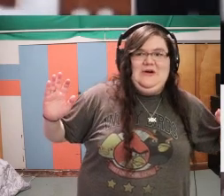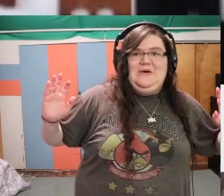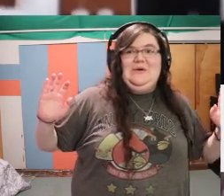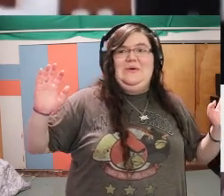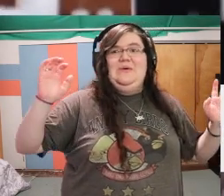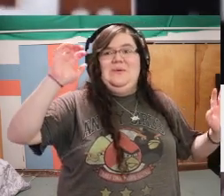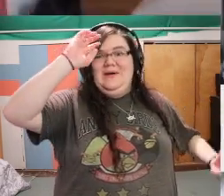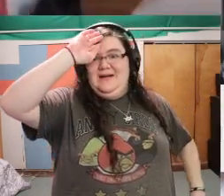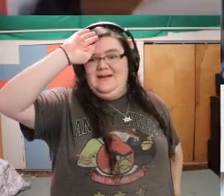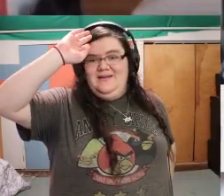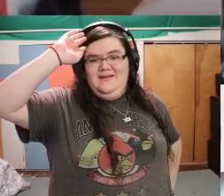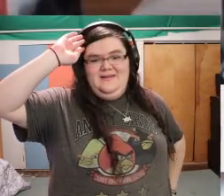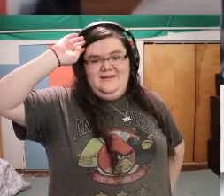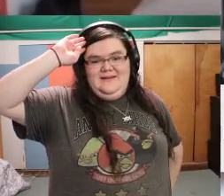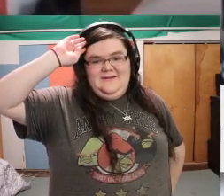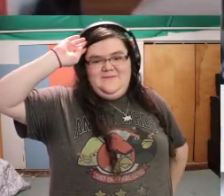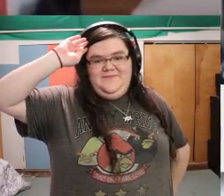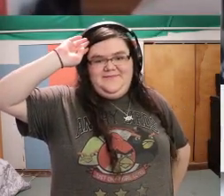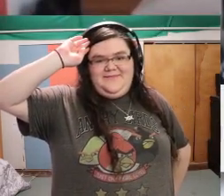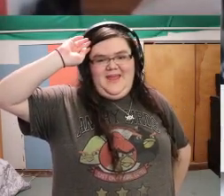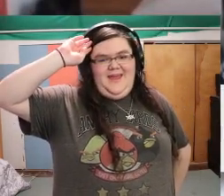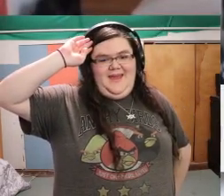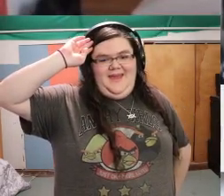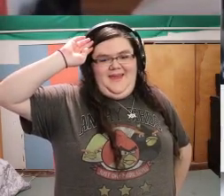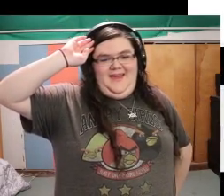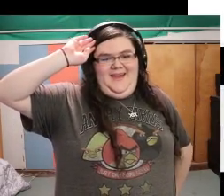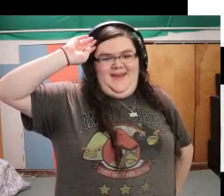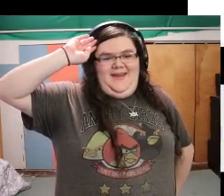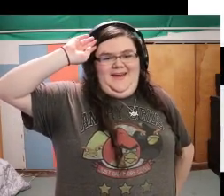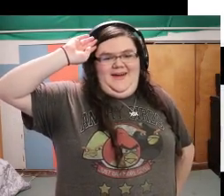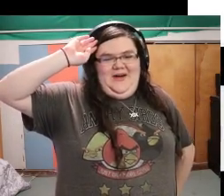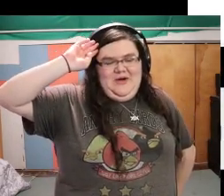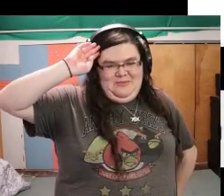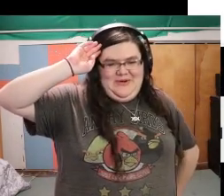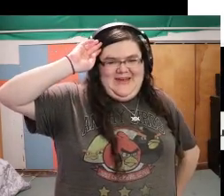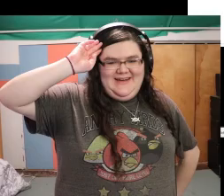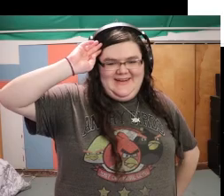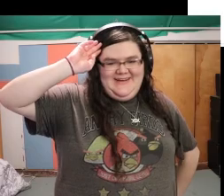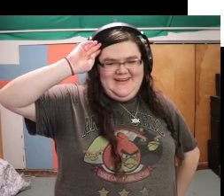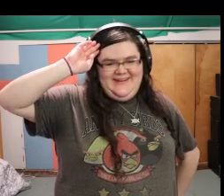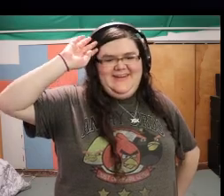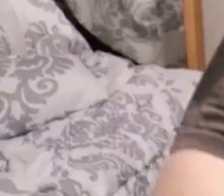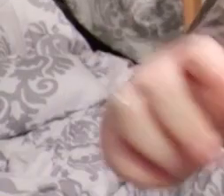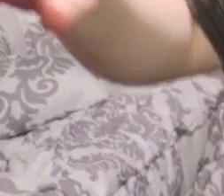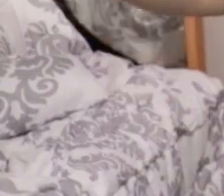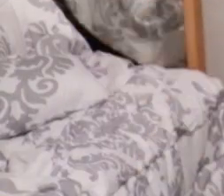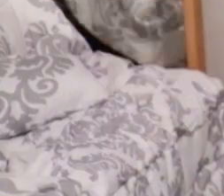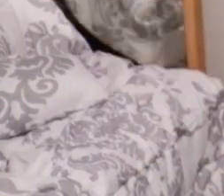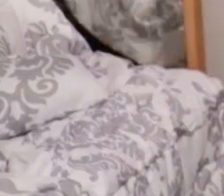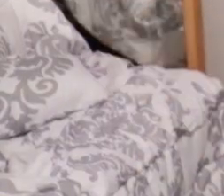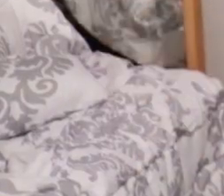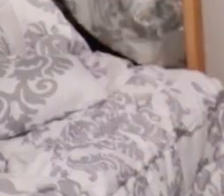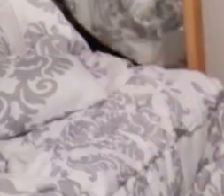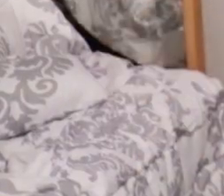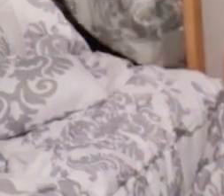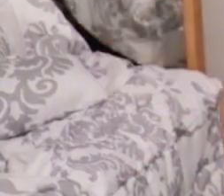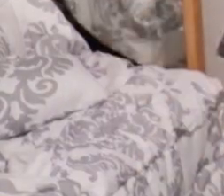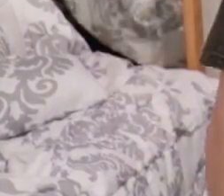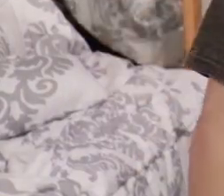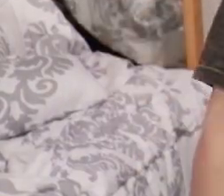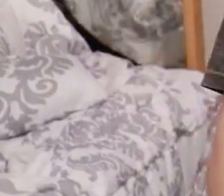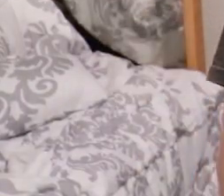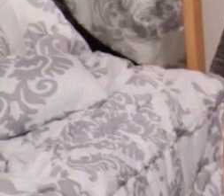Okay, can we stop? Can we stop? Okay. Thank you. I'm gonna go watch the Arsenal game and see them win 3-1. Oh, boy. Imagine if JJ